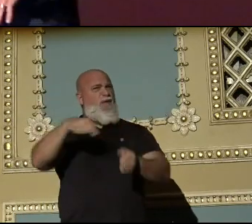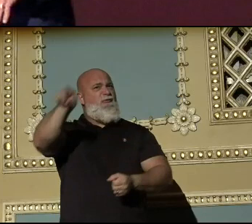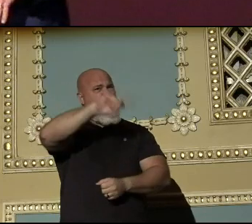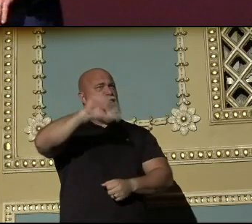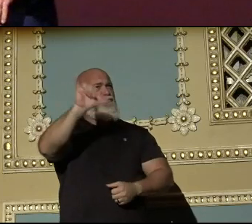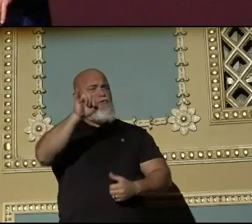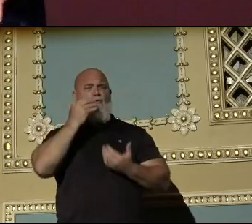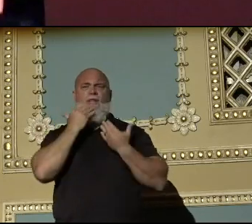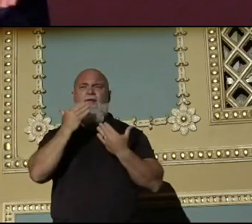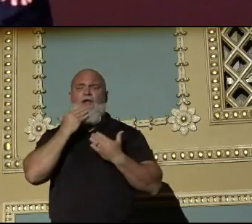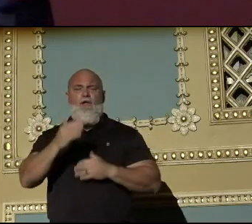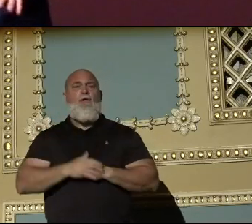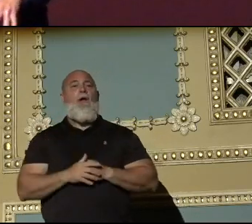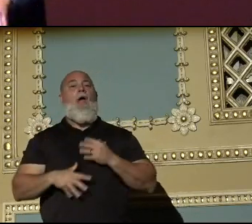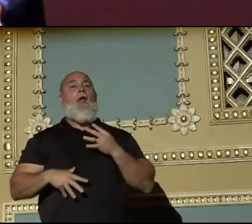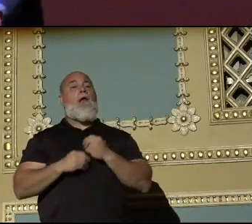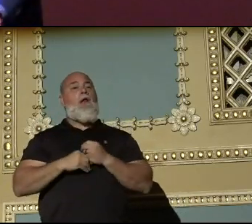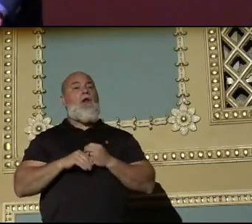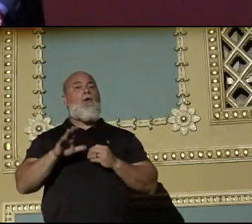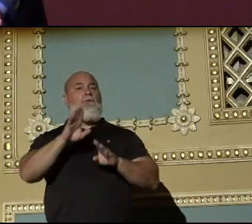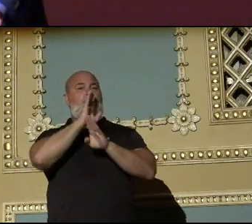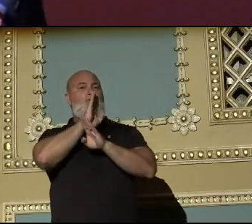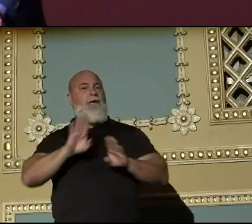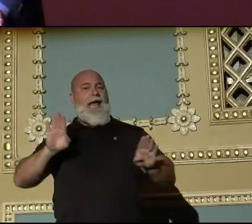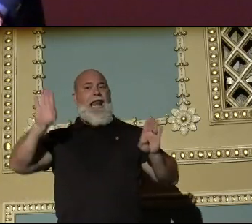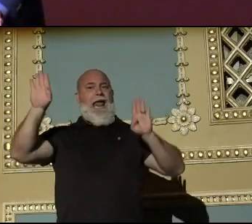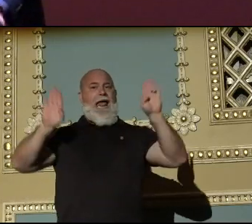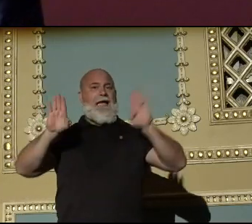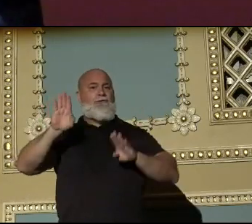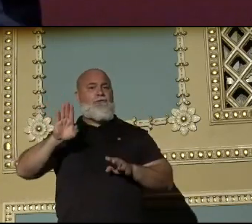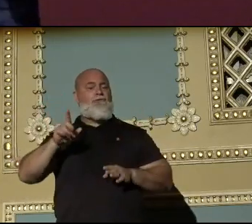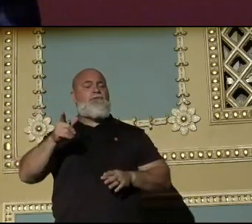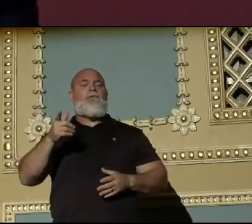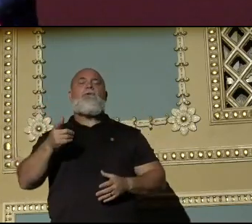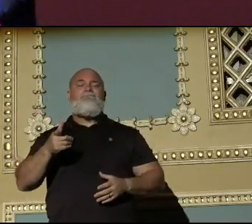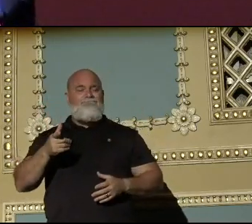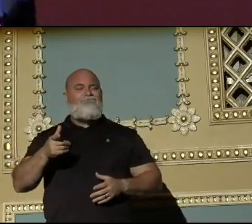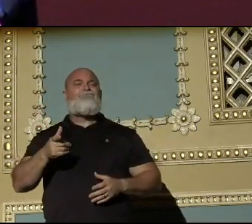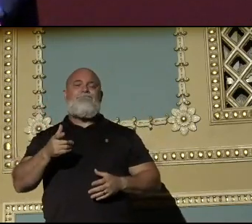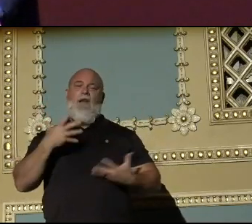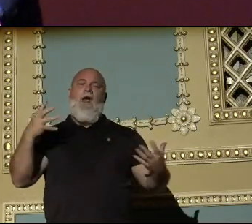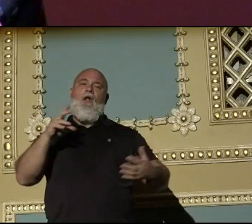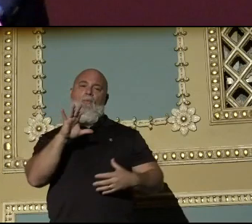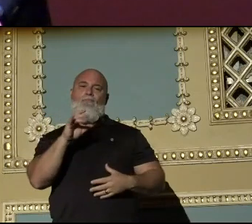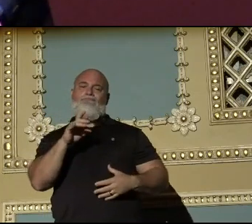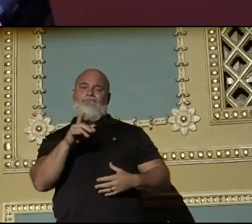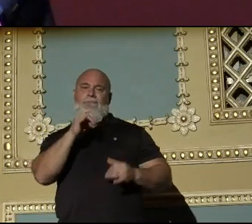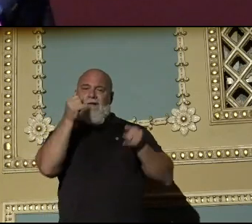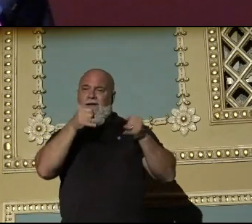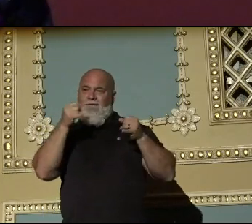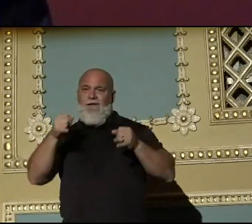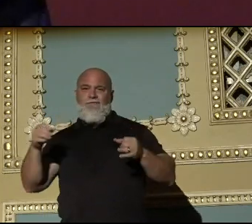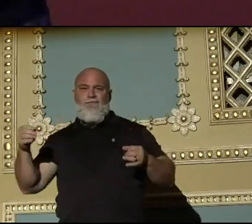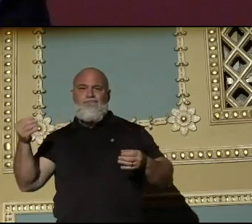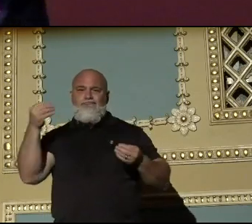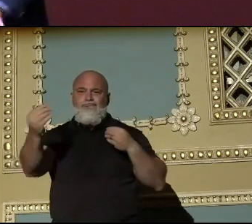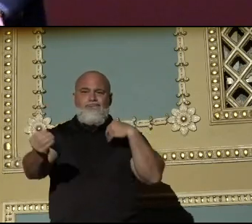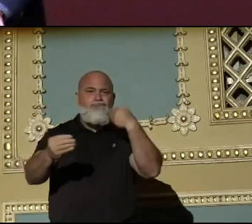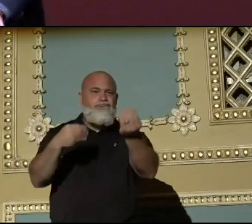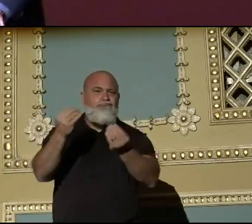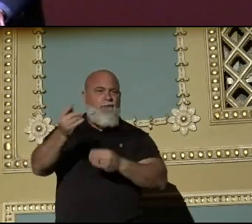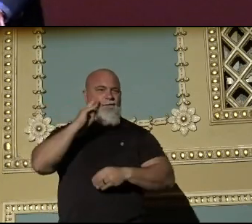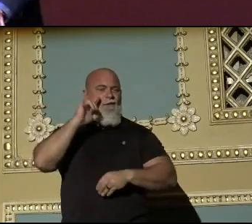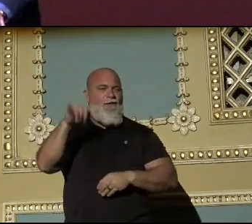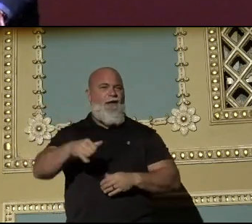appreciate it. Thank you. Additionally, our silent auction donors deserve much credit. Individual contributors